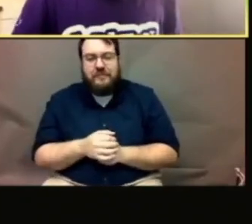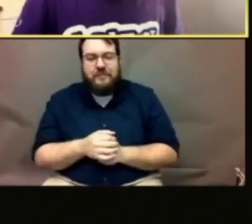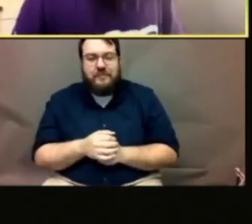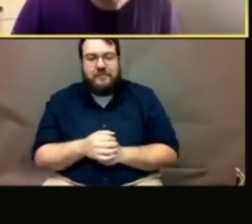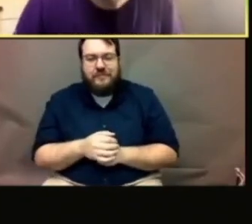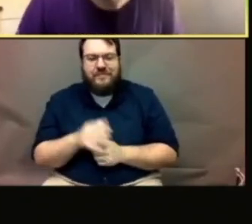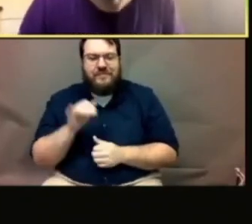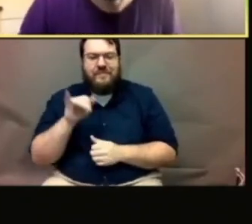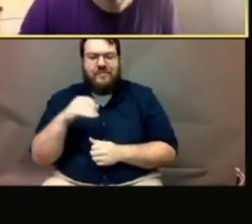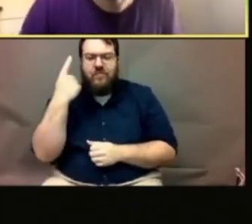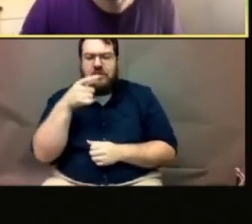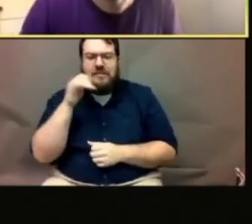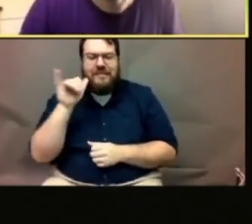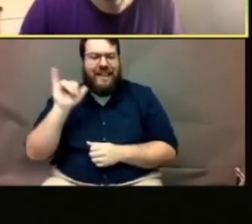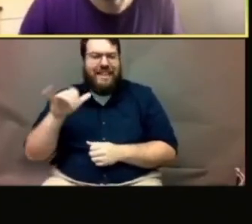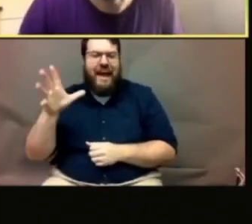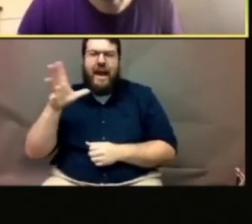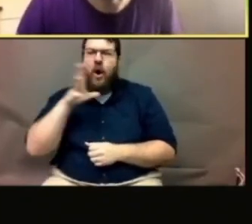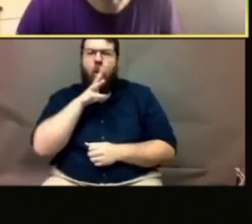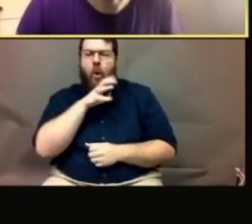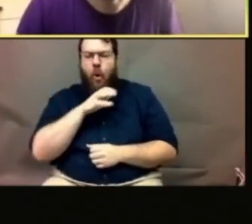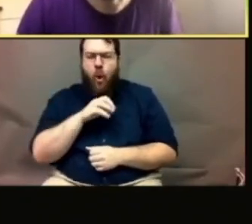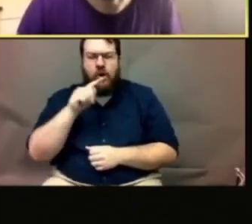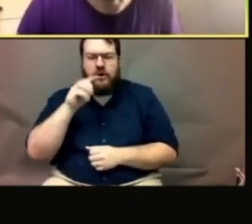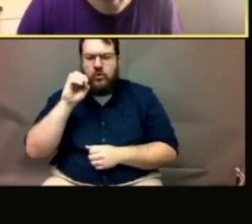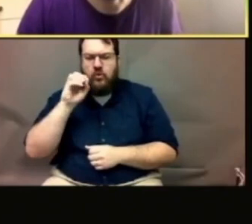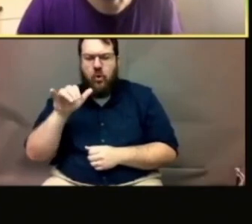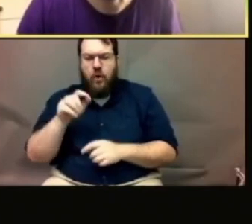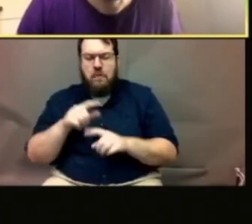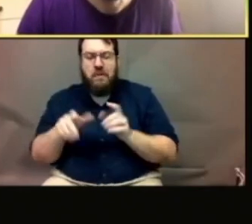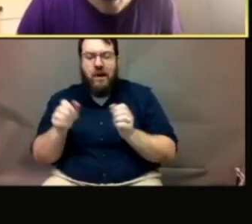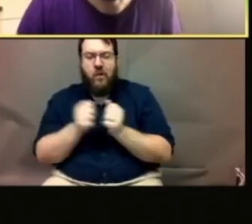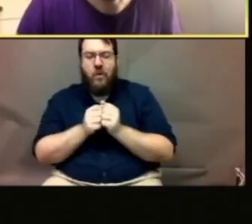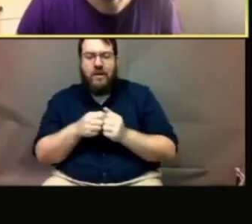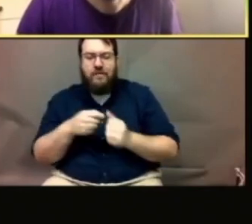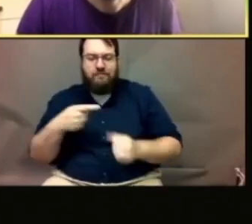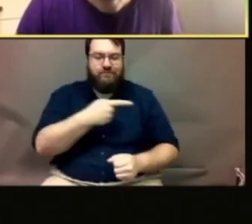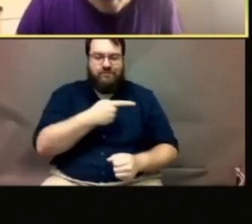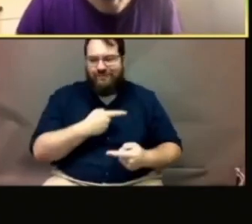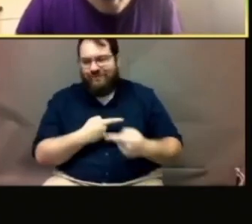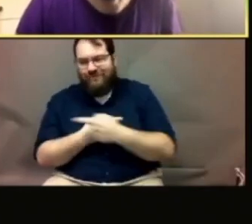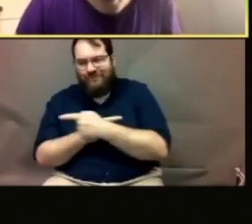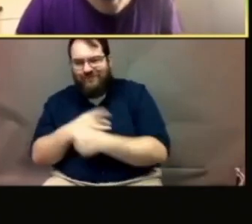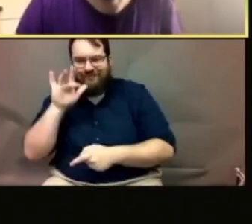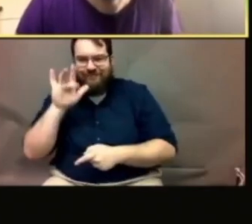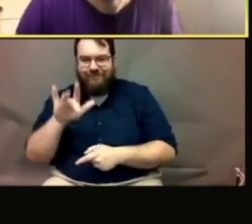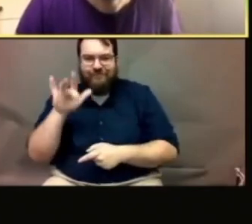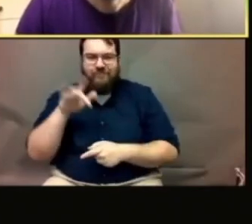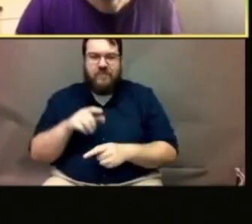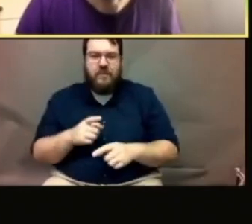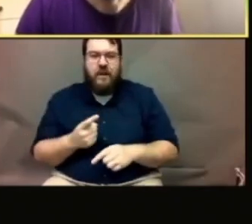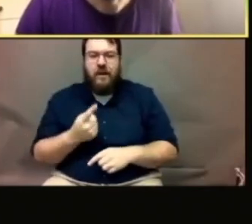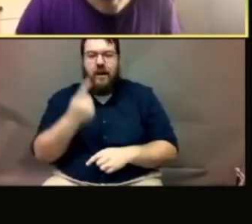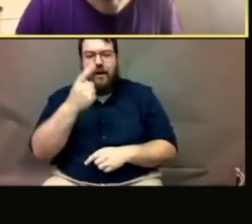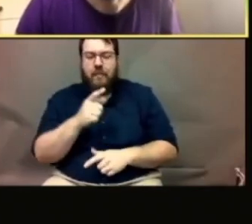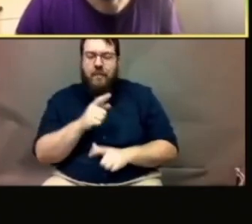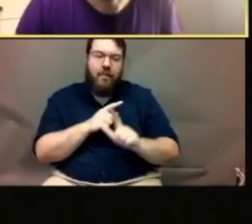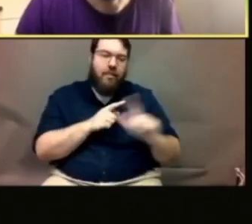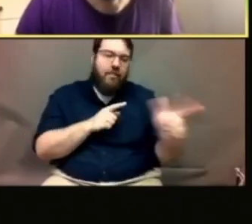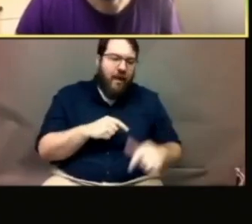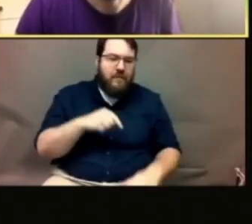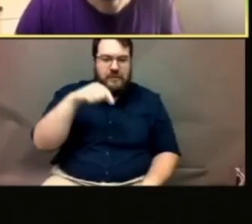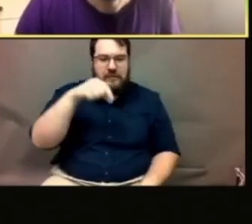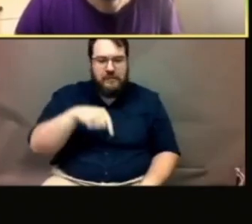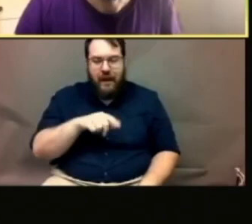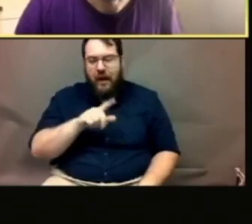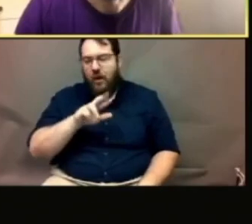old Etch-a-Sketch toy, but with the arrow keys. So if I press up and then left and then down and then